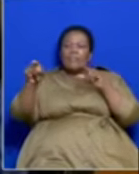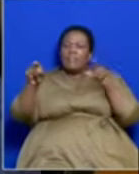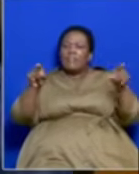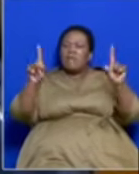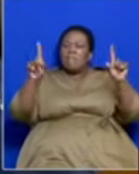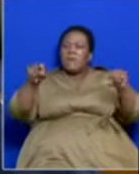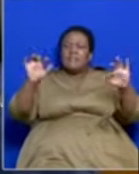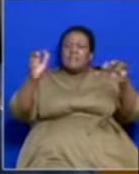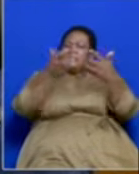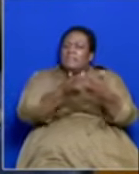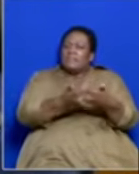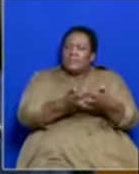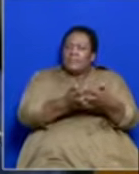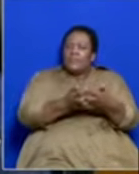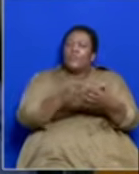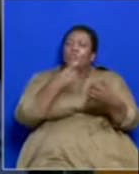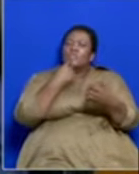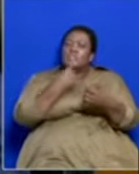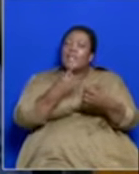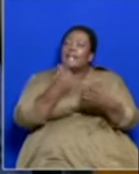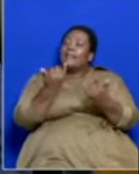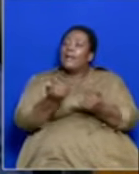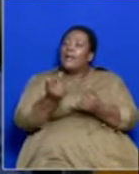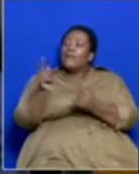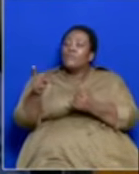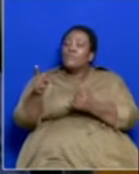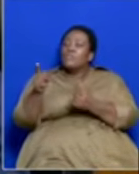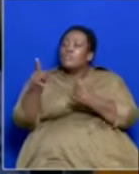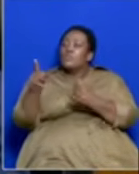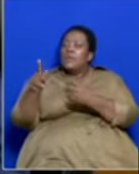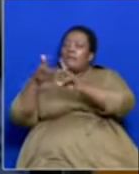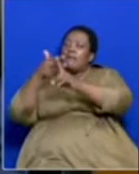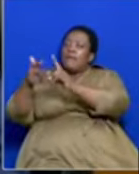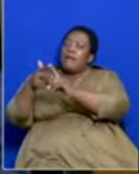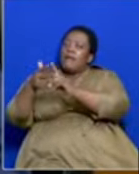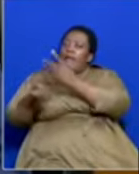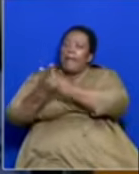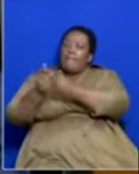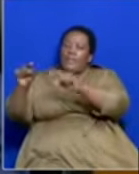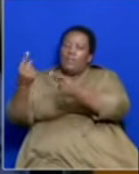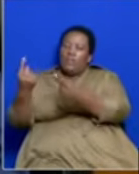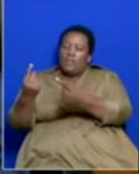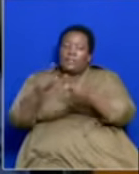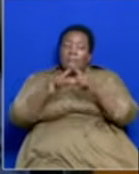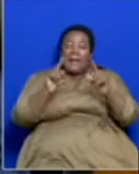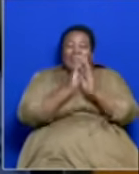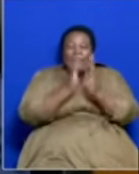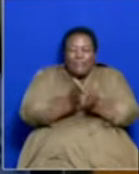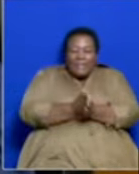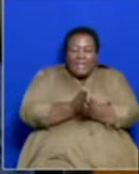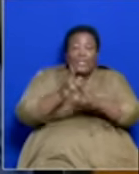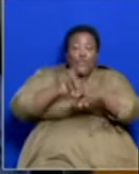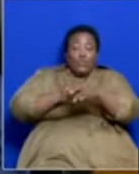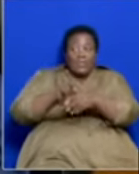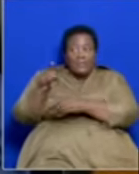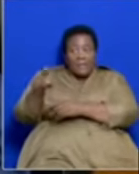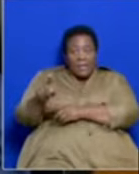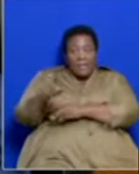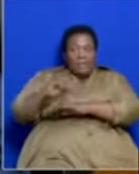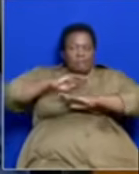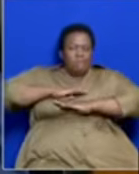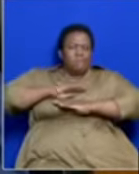that you cannot move on this one, even though everything that needs to be satisfied has been